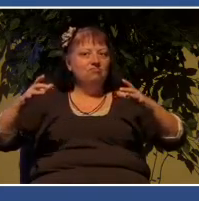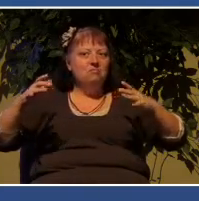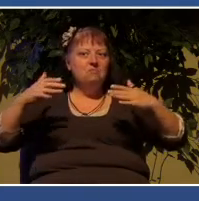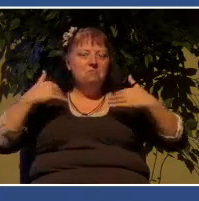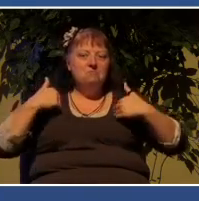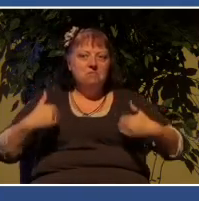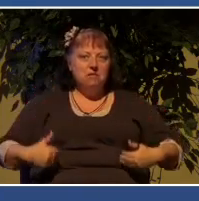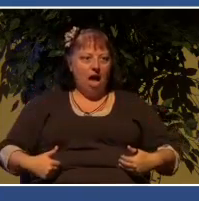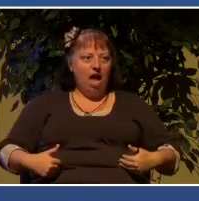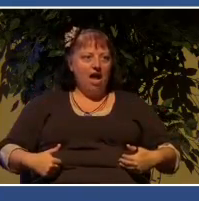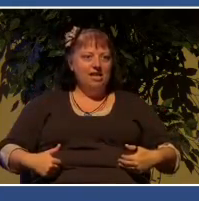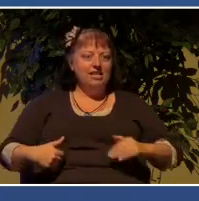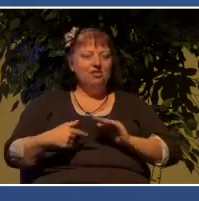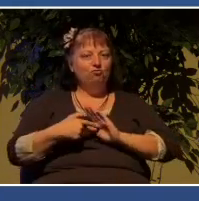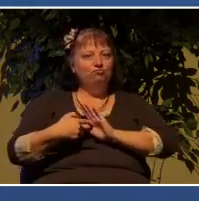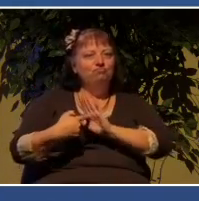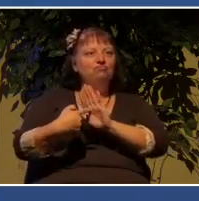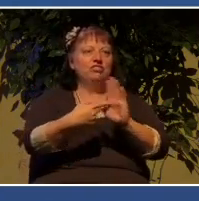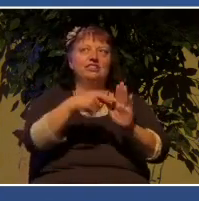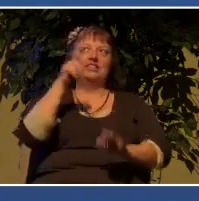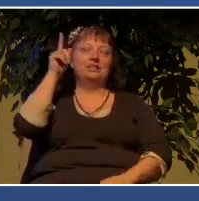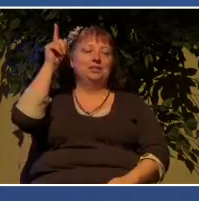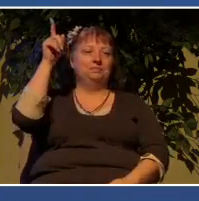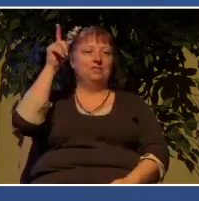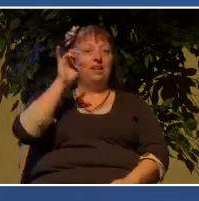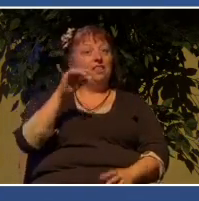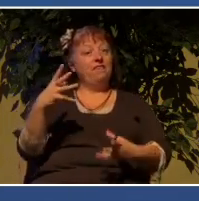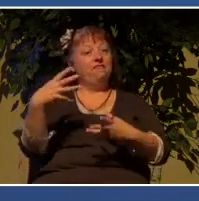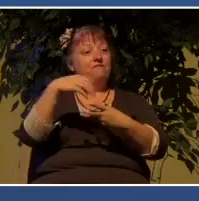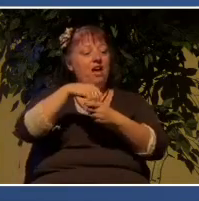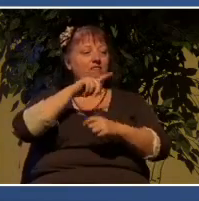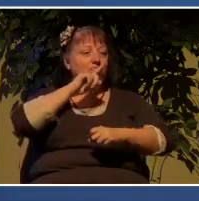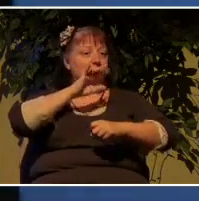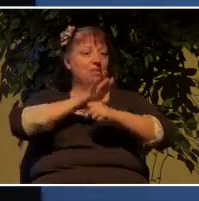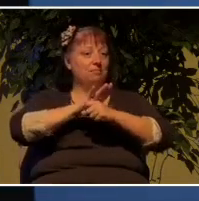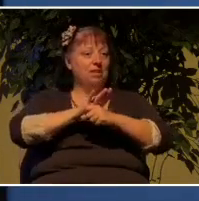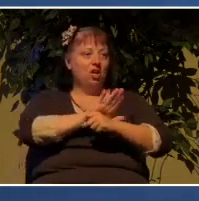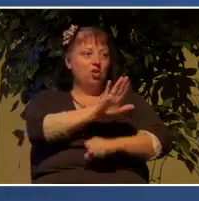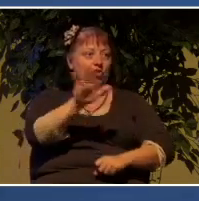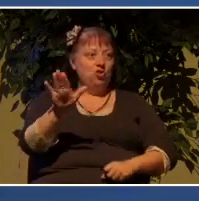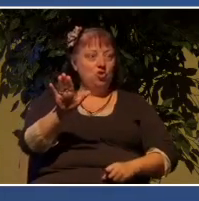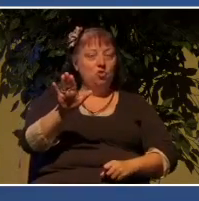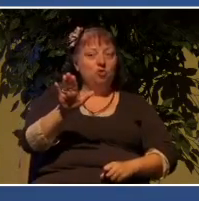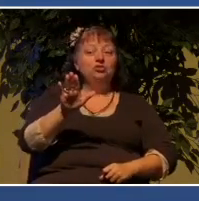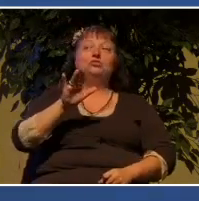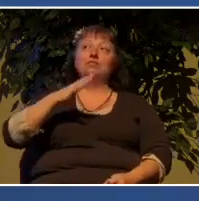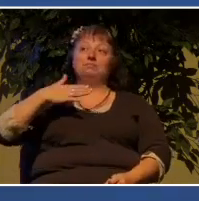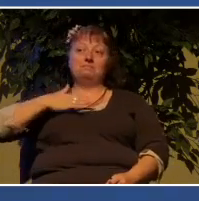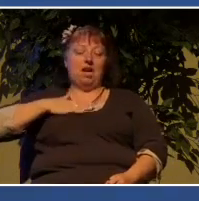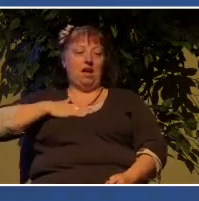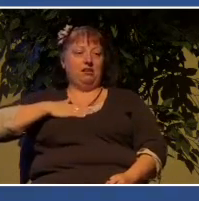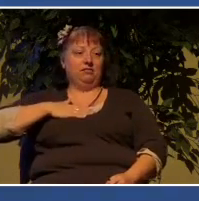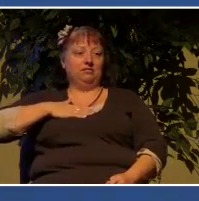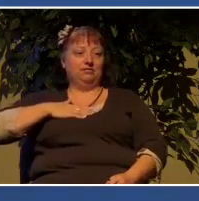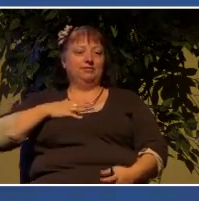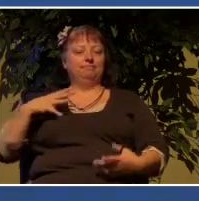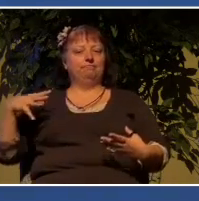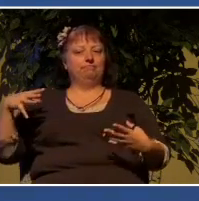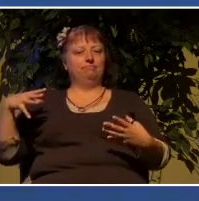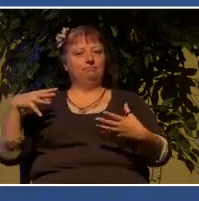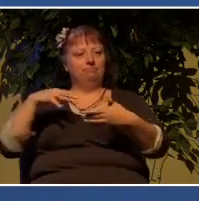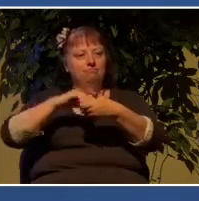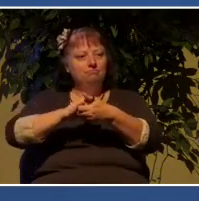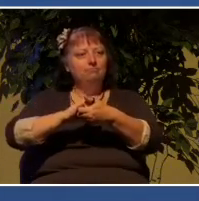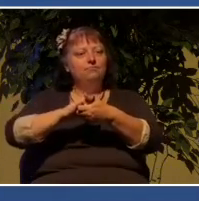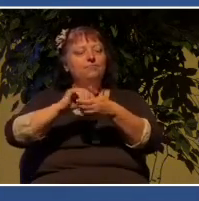that reflect him, and that involves a commitment on your part and on my part of being part of community and letting the Lord